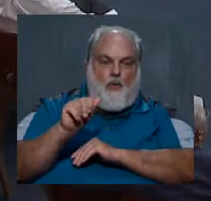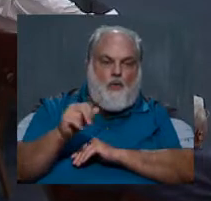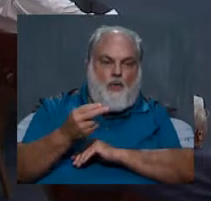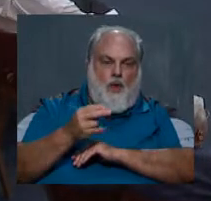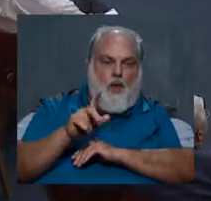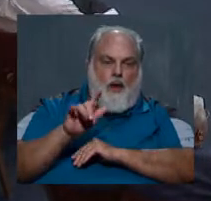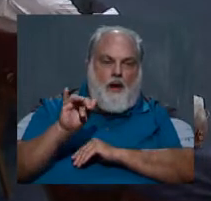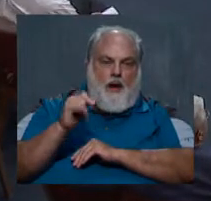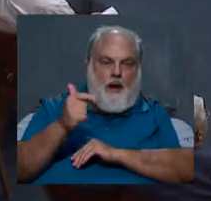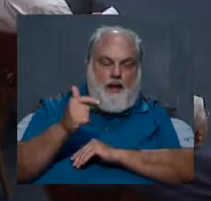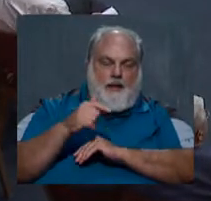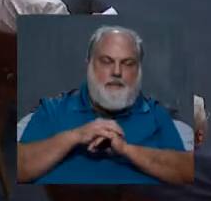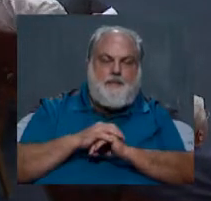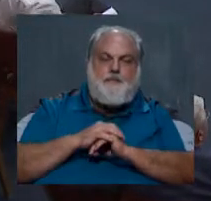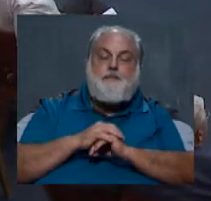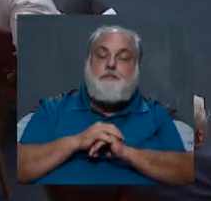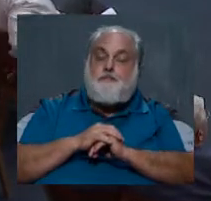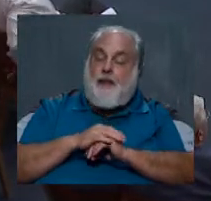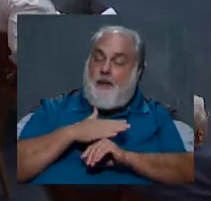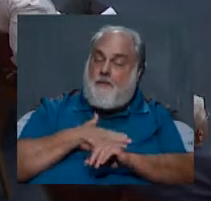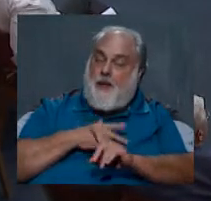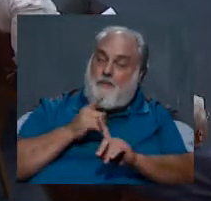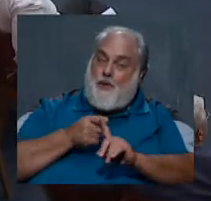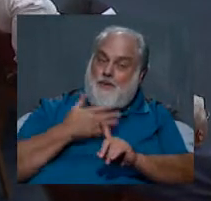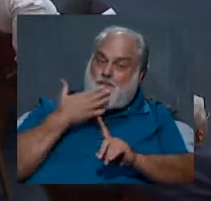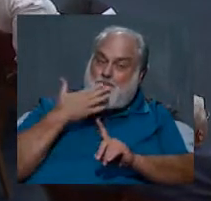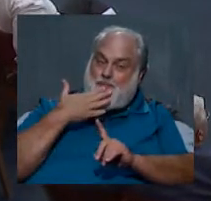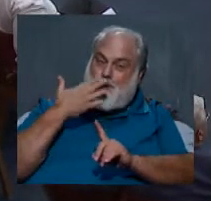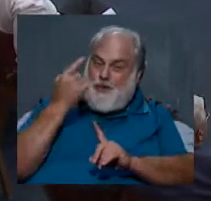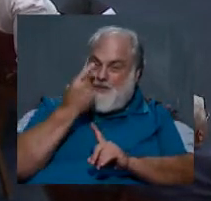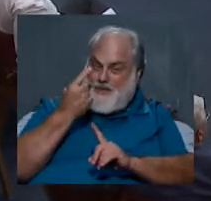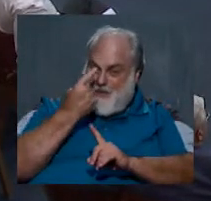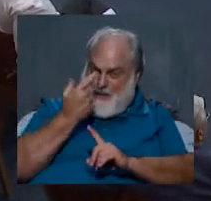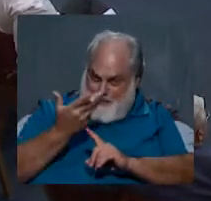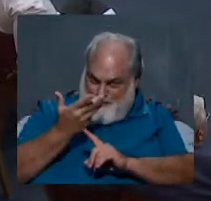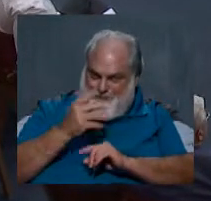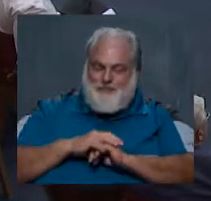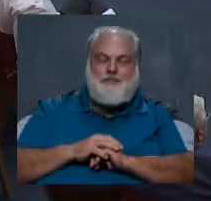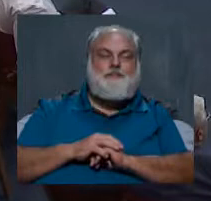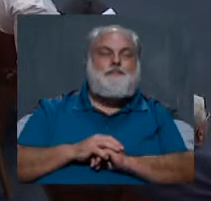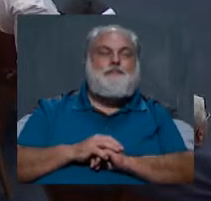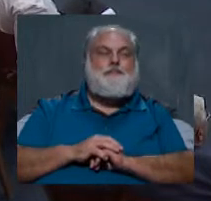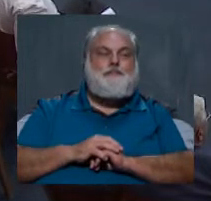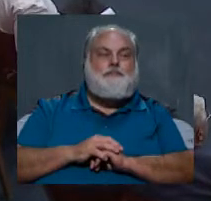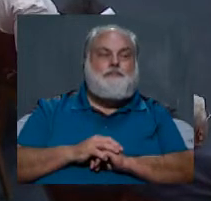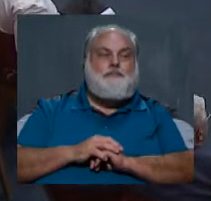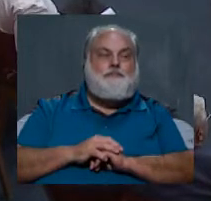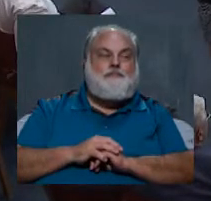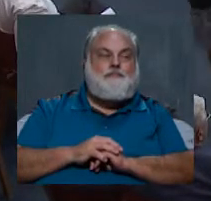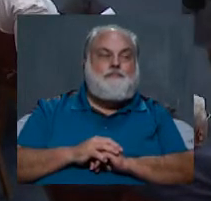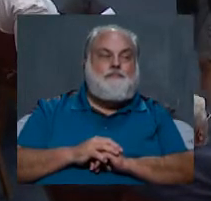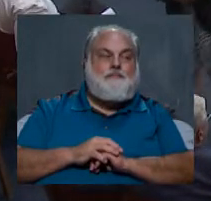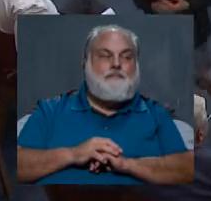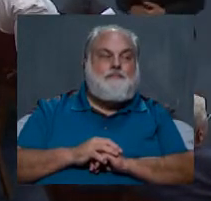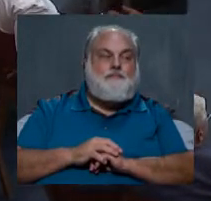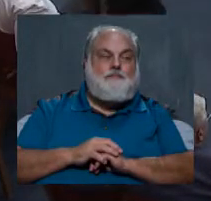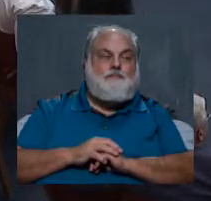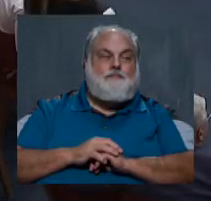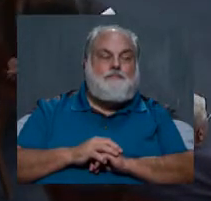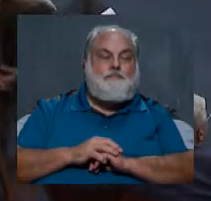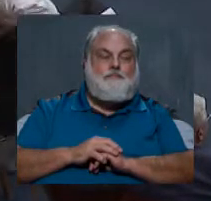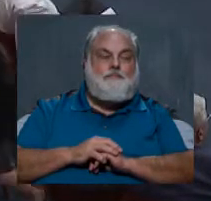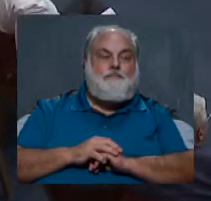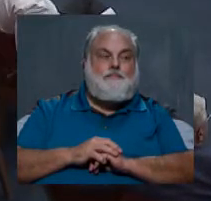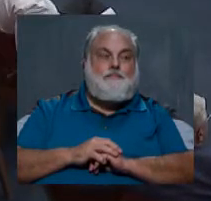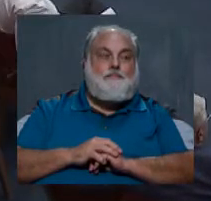So those were my points, so I appreciate your consideration. Thank you. Okay, thank you.